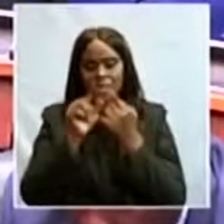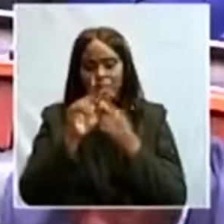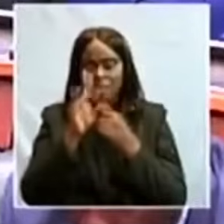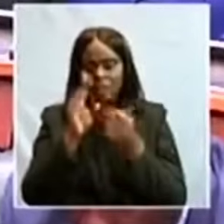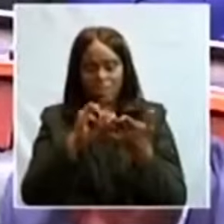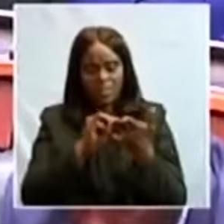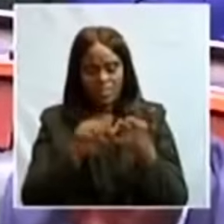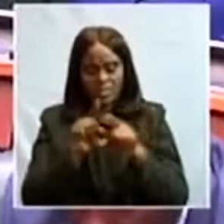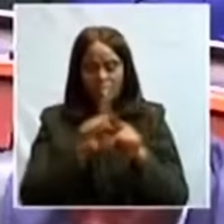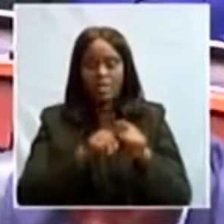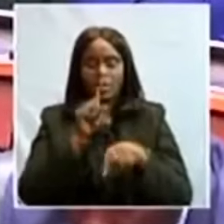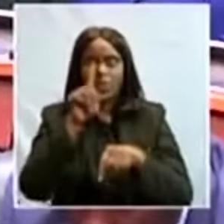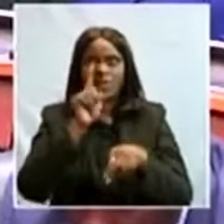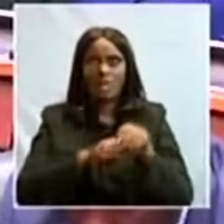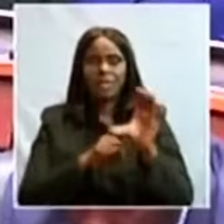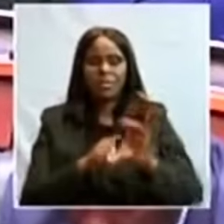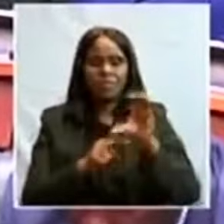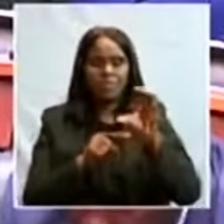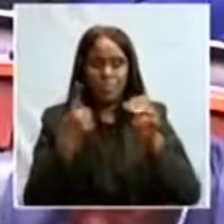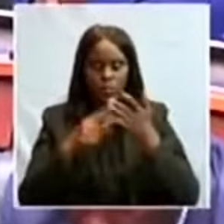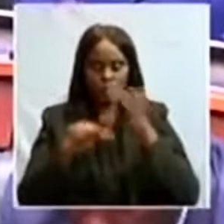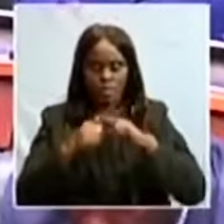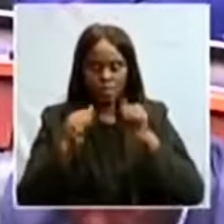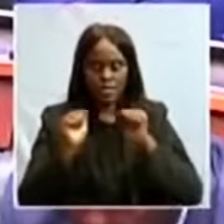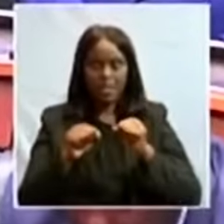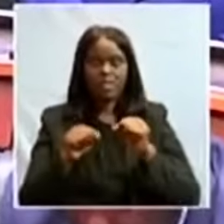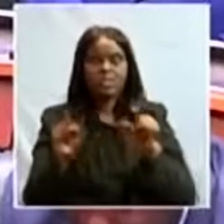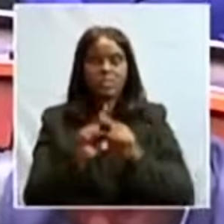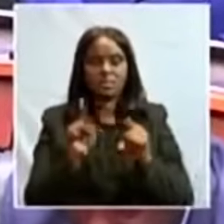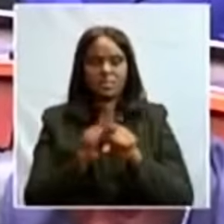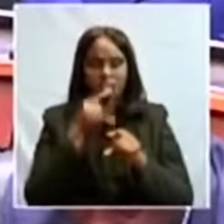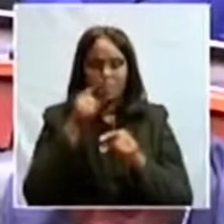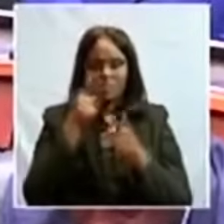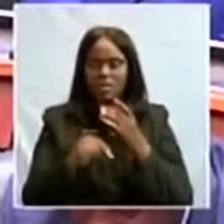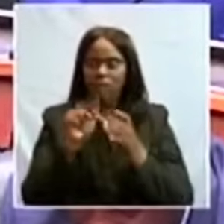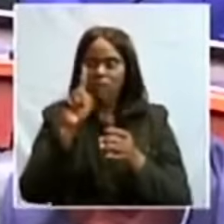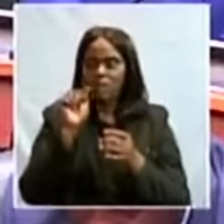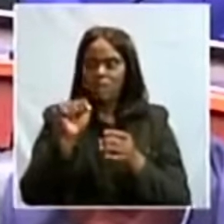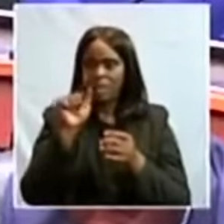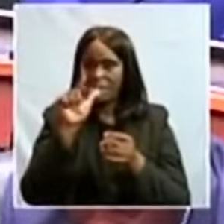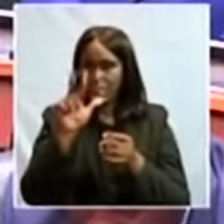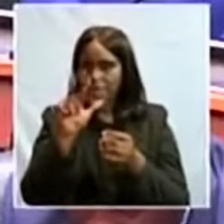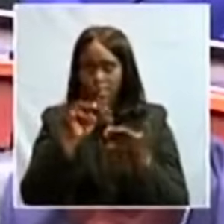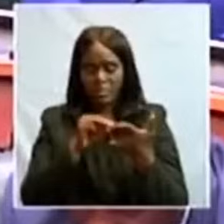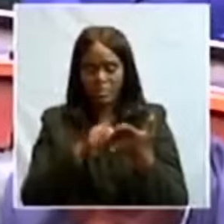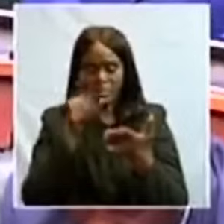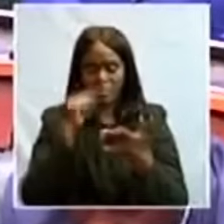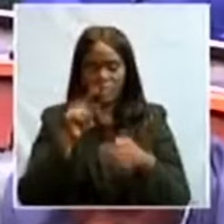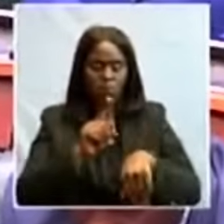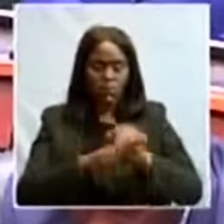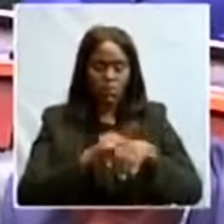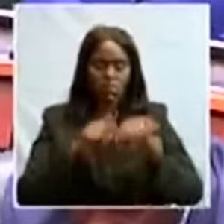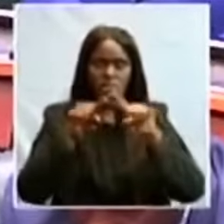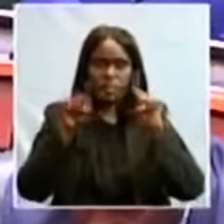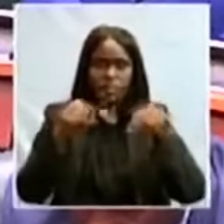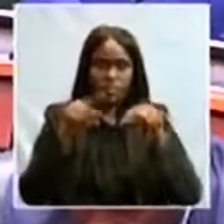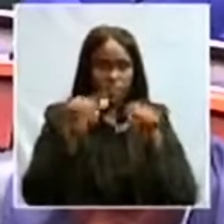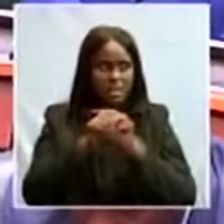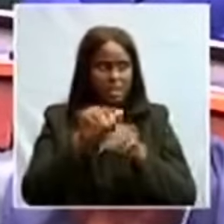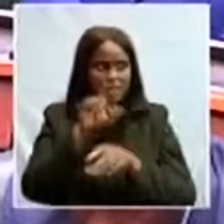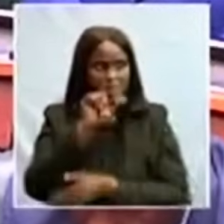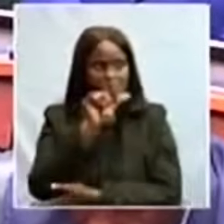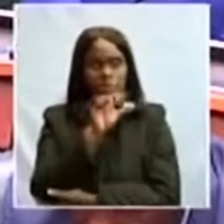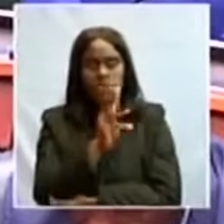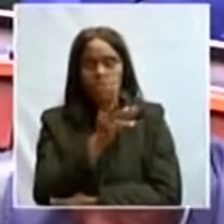million at one go. We can say 1.3 million, for instance, for the football pitch. In